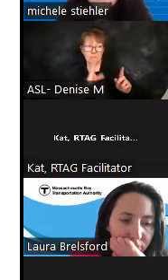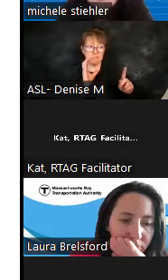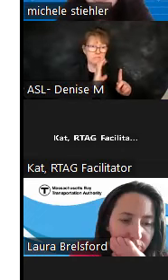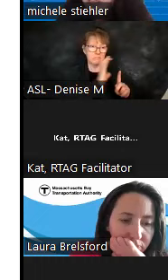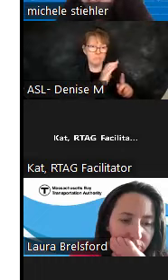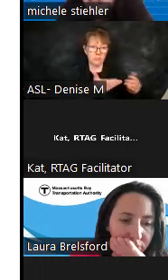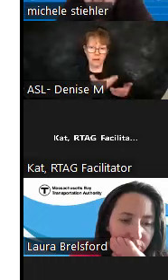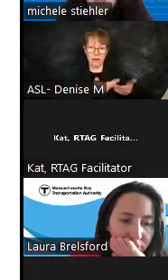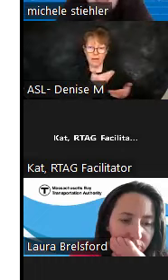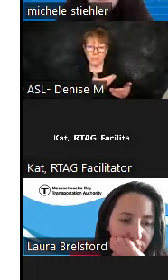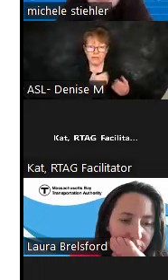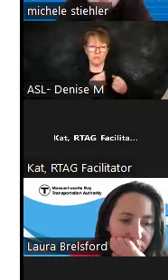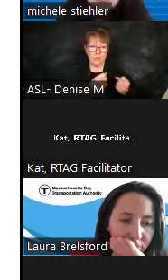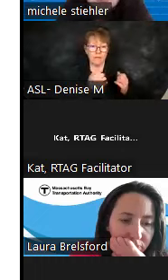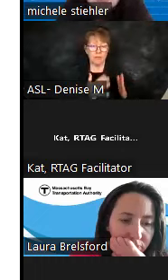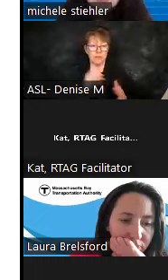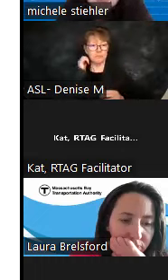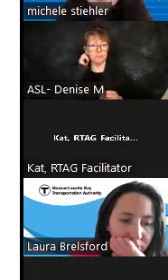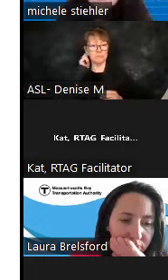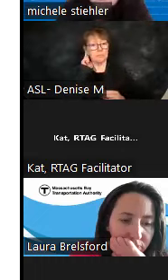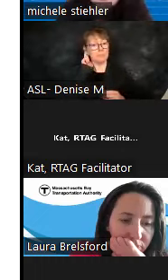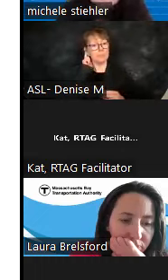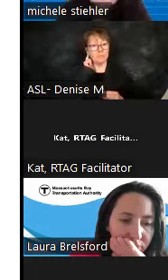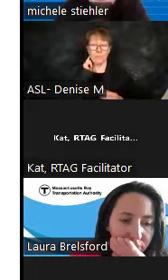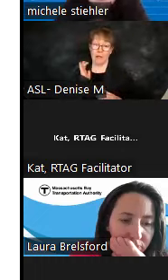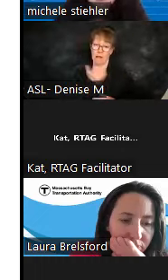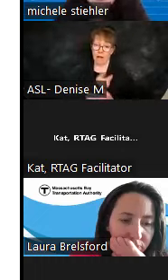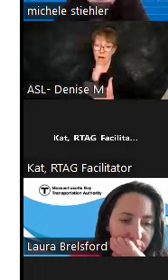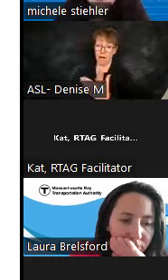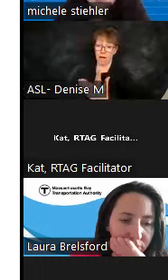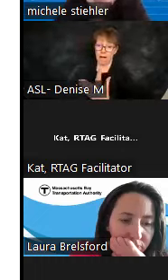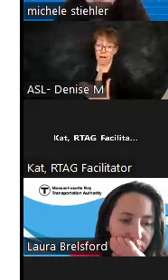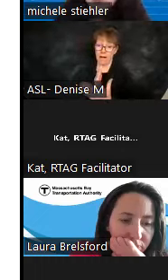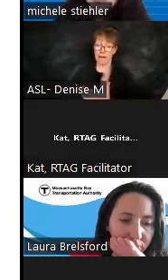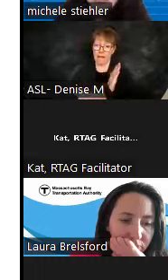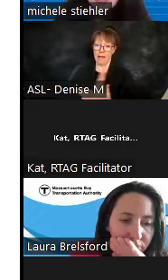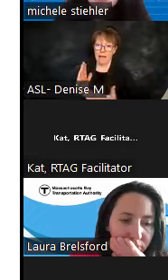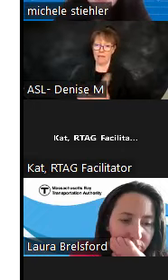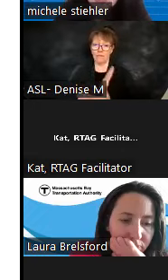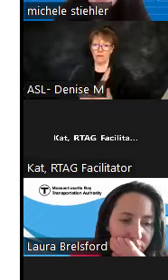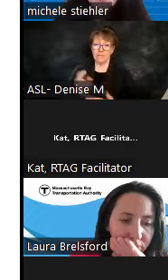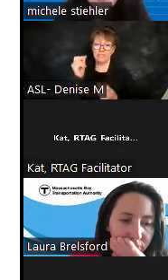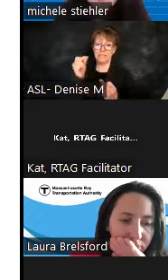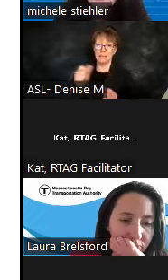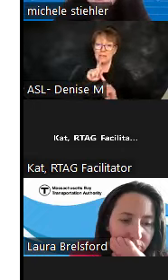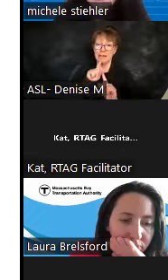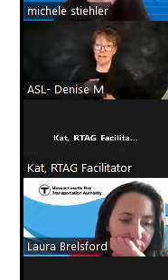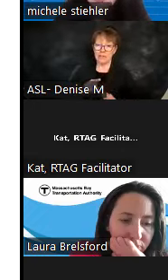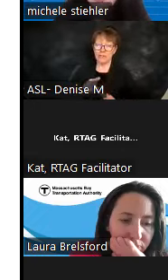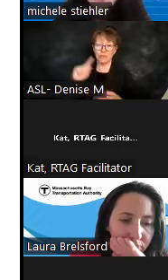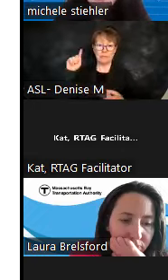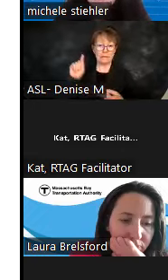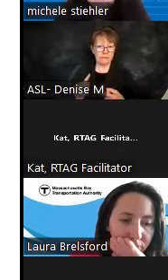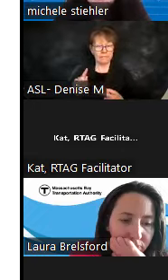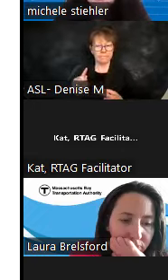Our average ASA, or average speed of answer, declined in April. Again, this was a challenging month because of the